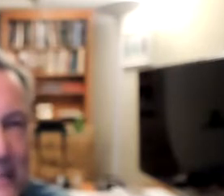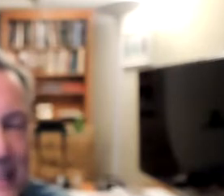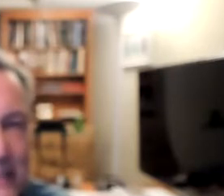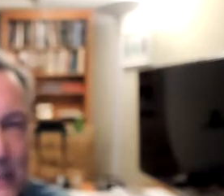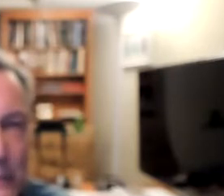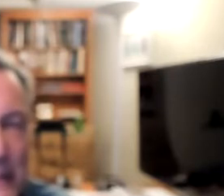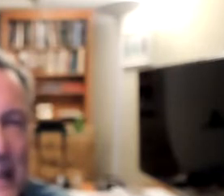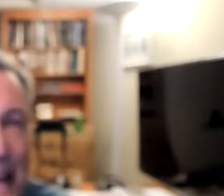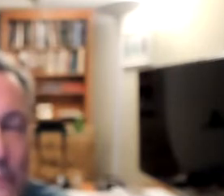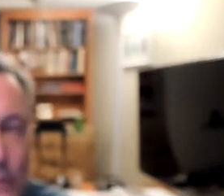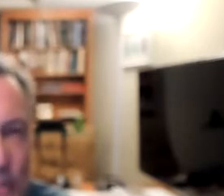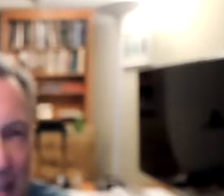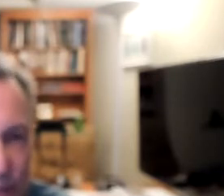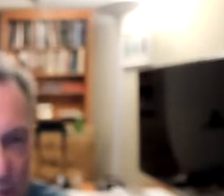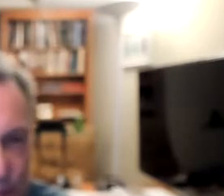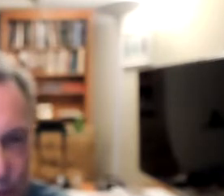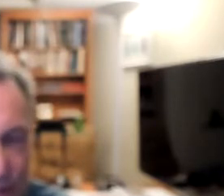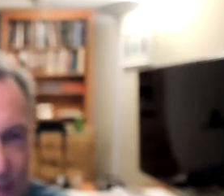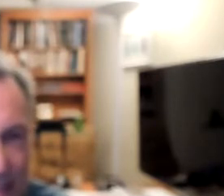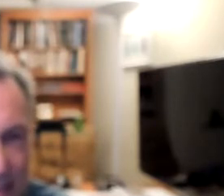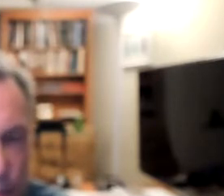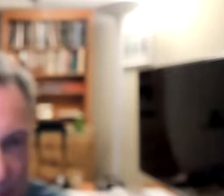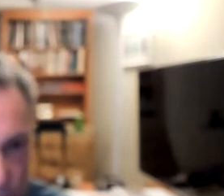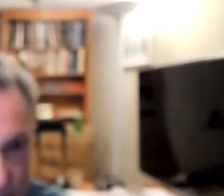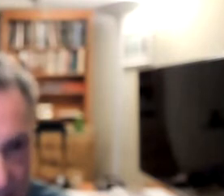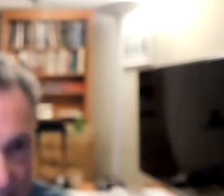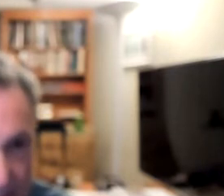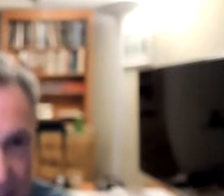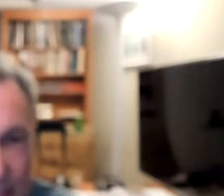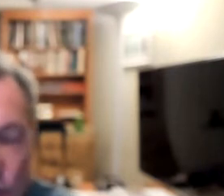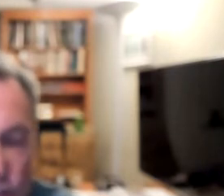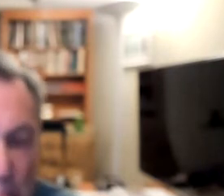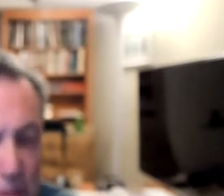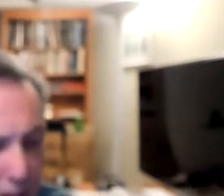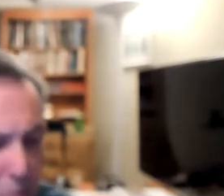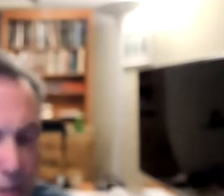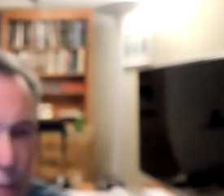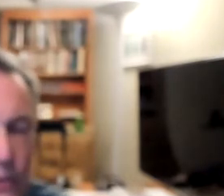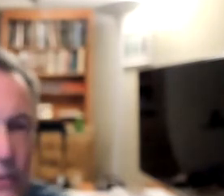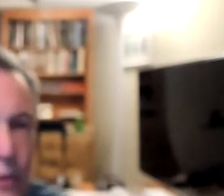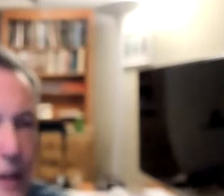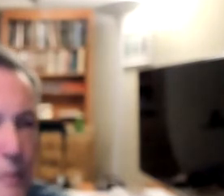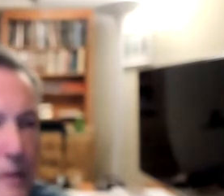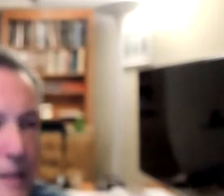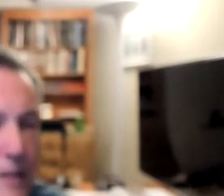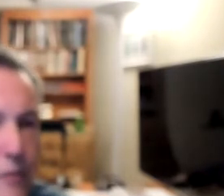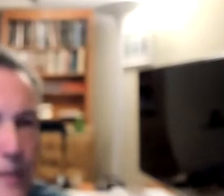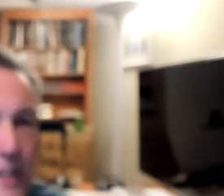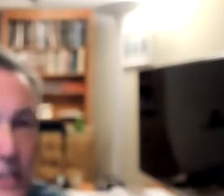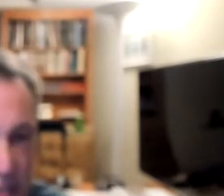hour later, there would be an advertisement for the thing that we looked at. Yeah. Now, sometimes that was